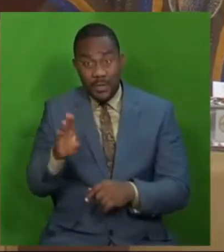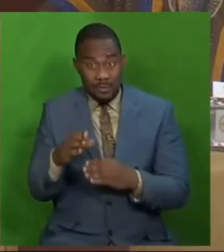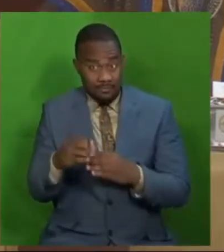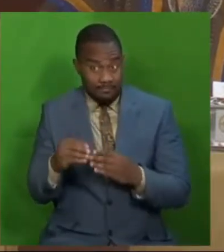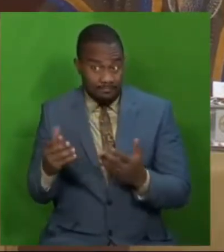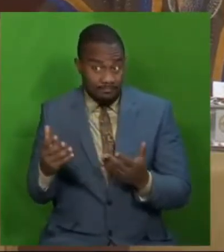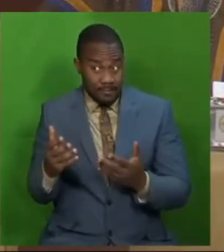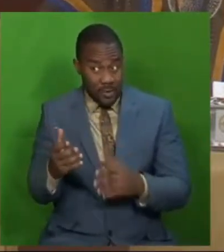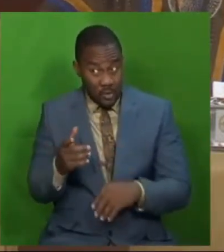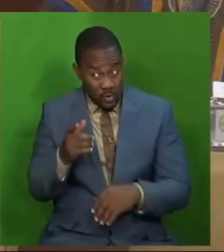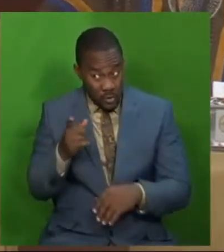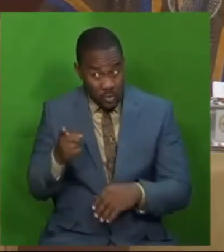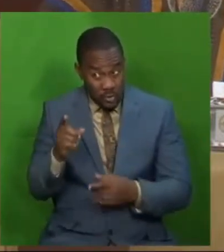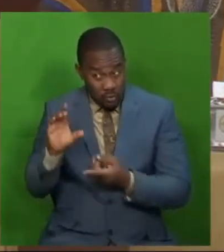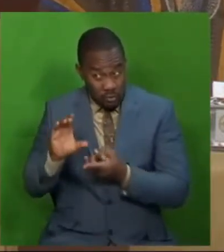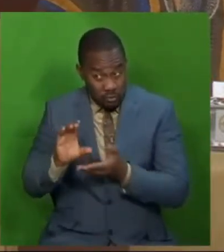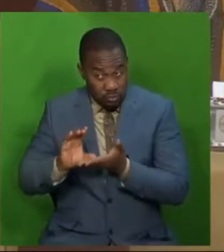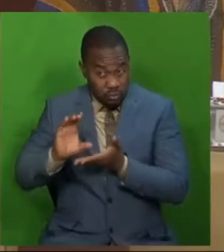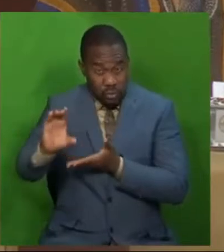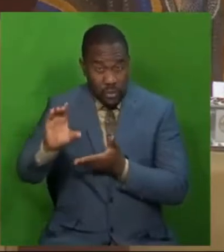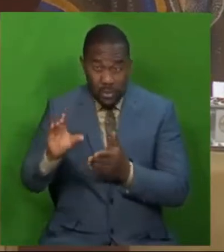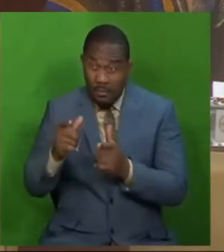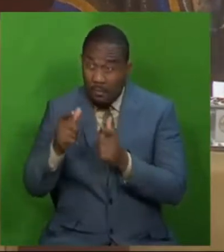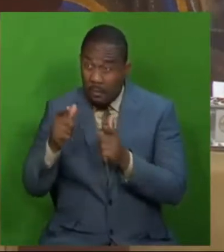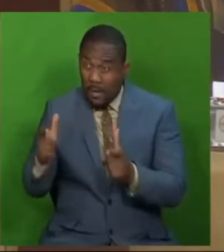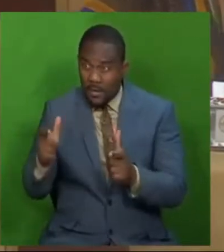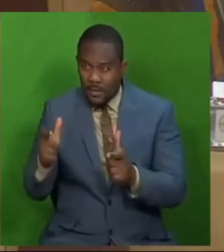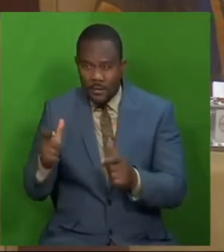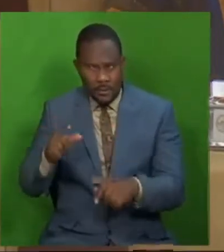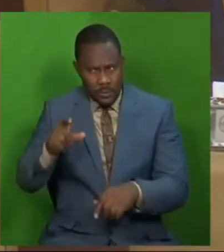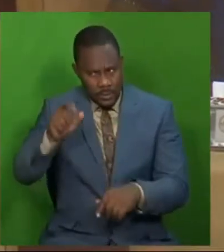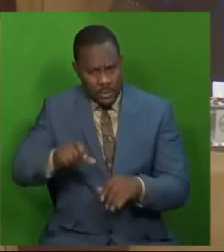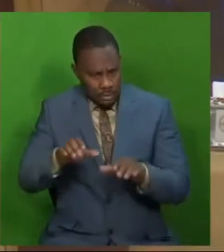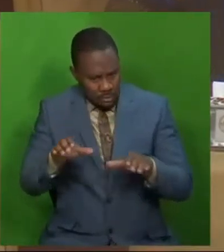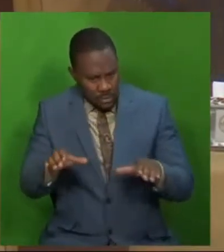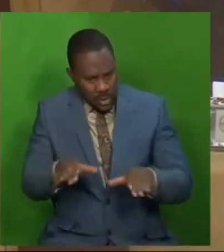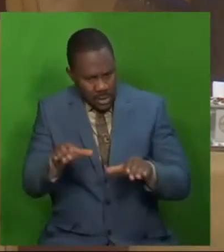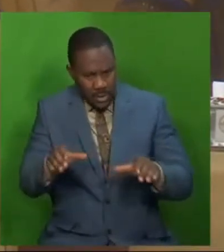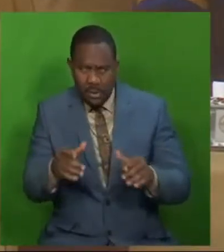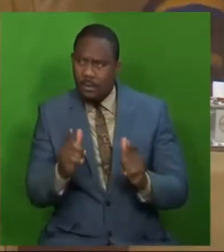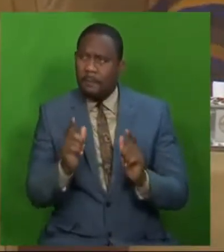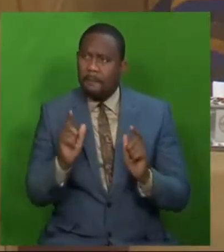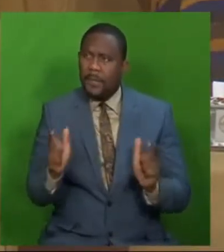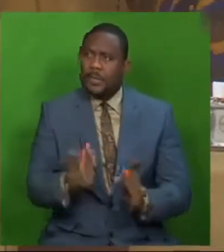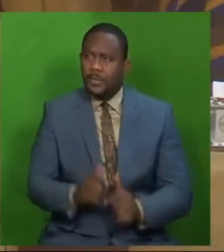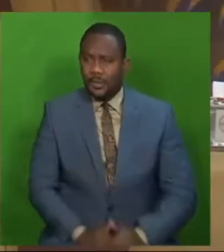given, much is expected. Mr. Speaker,